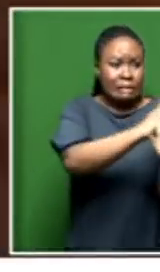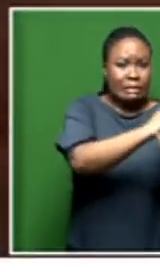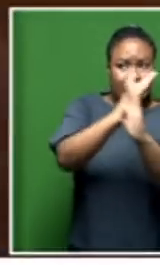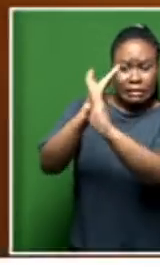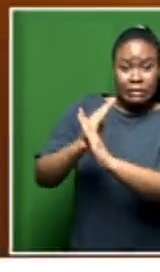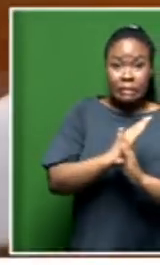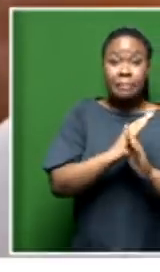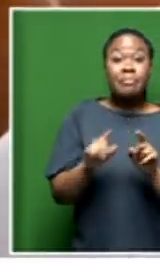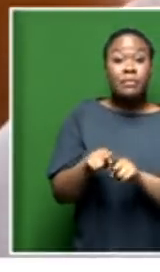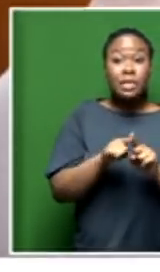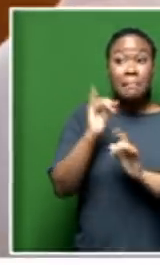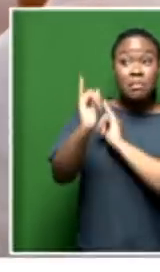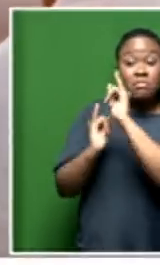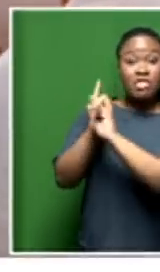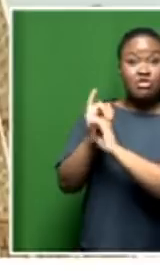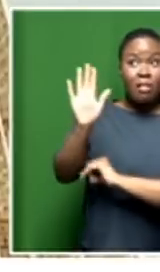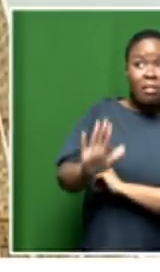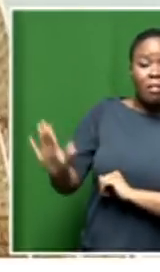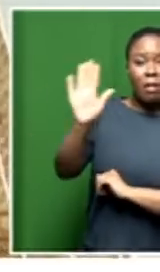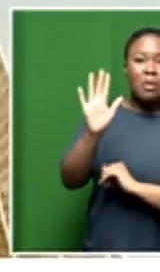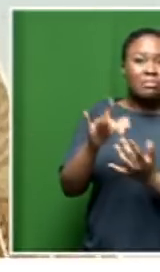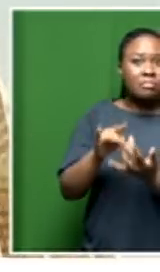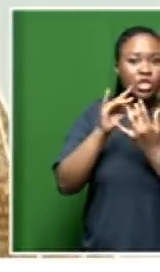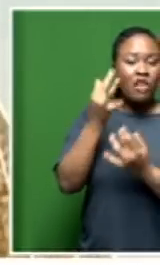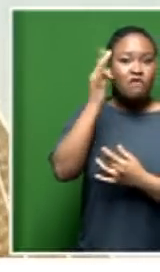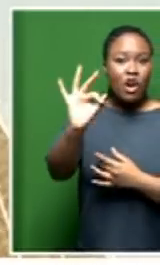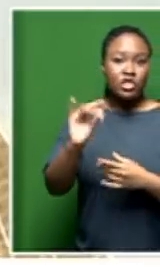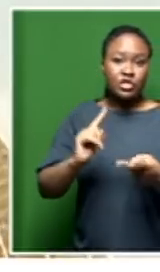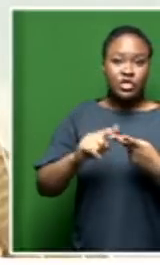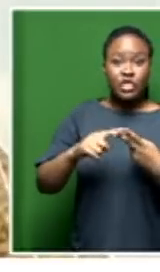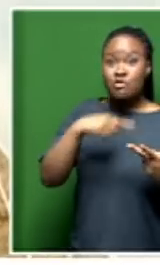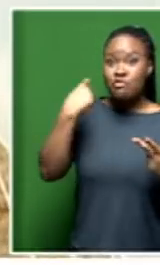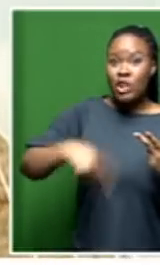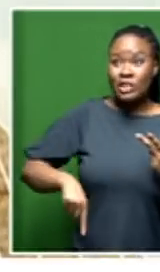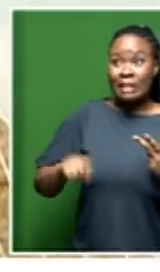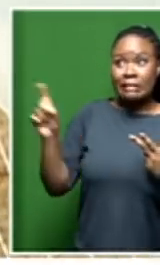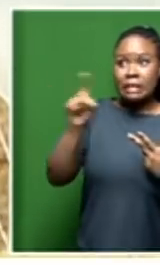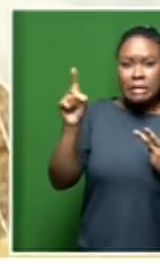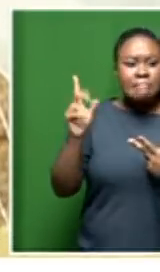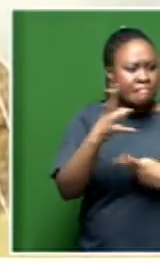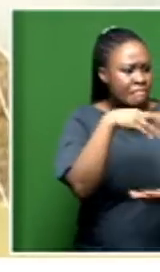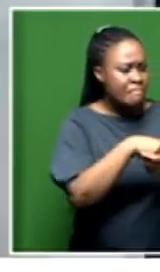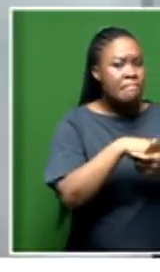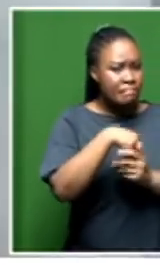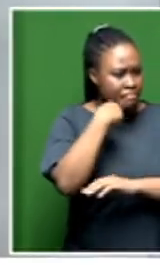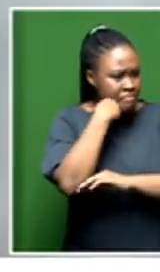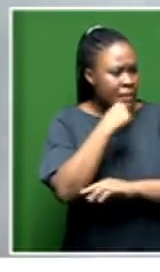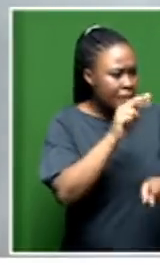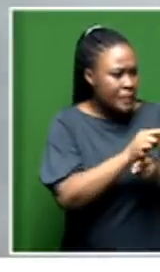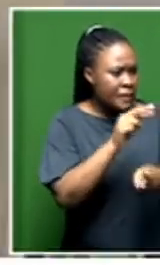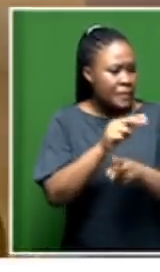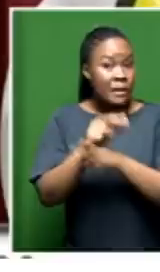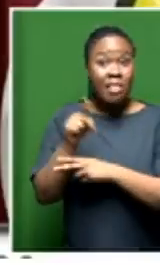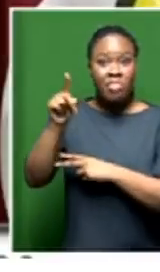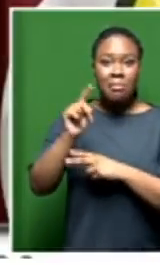international community, especially France and Russia, who are very much involved into this region, Sahara region and the